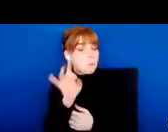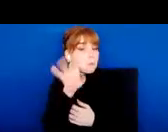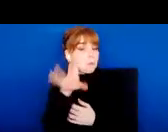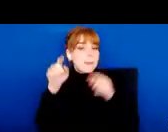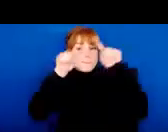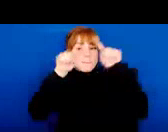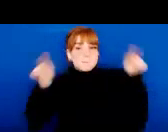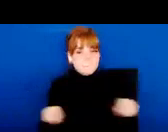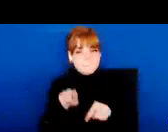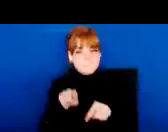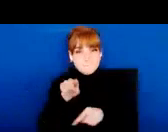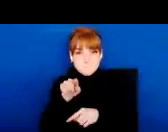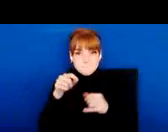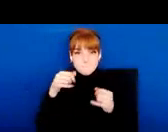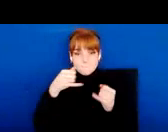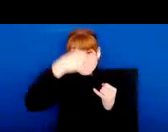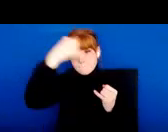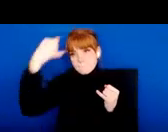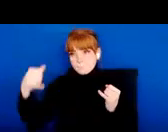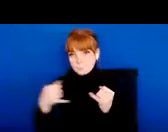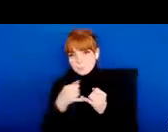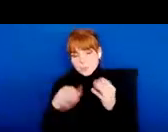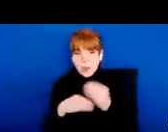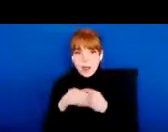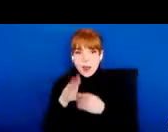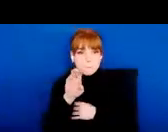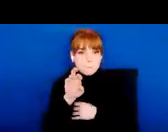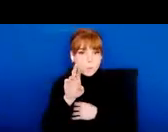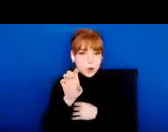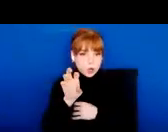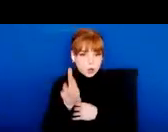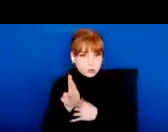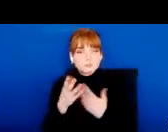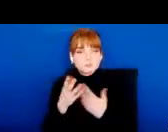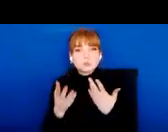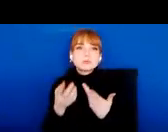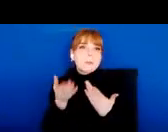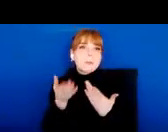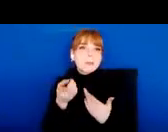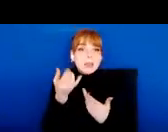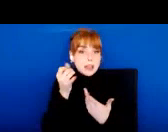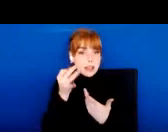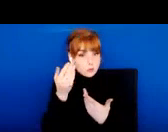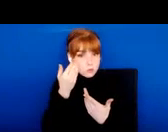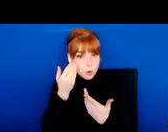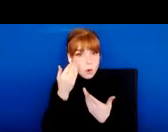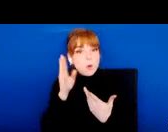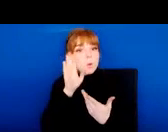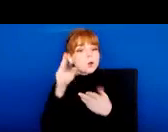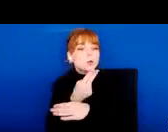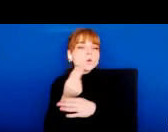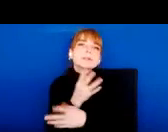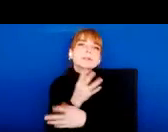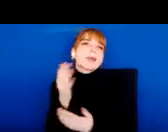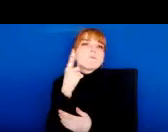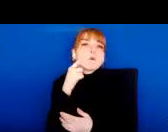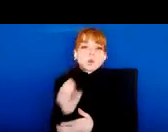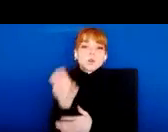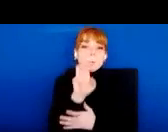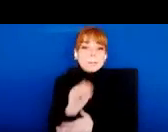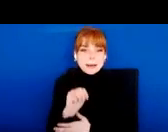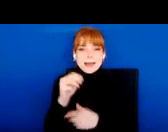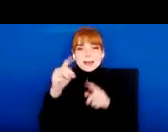that you're using. If you know that you are going to be using something on different backgrounds, social media icons are a common example, where maybe the icons are used in a